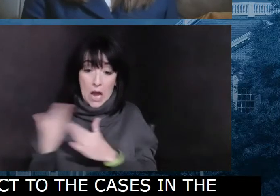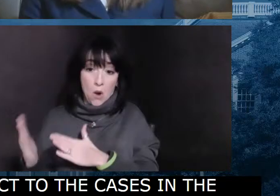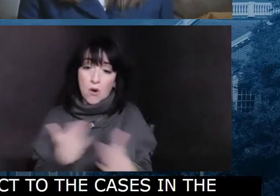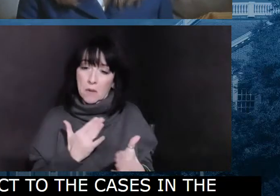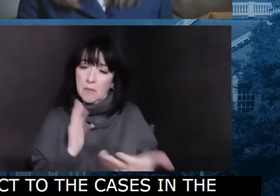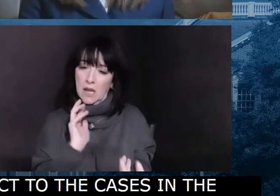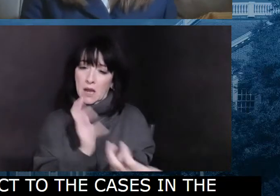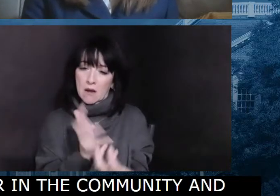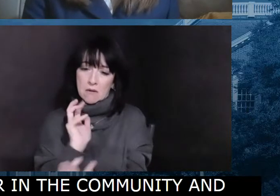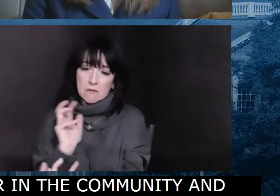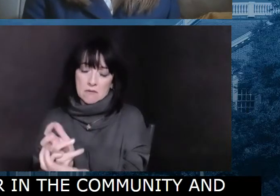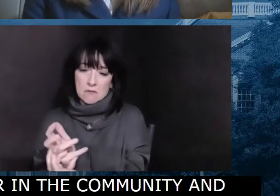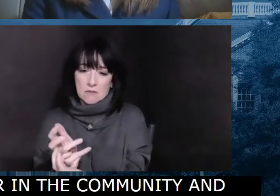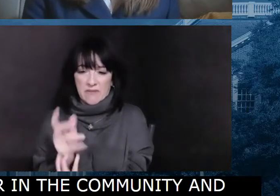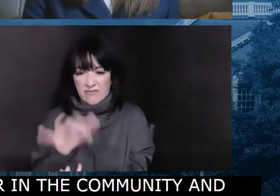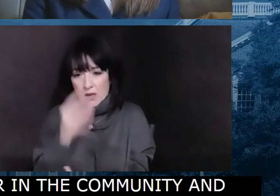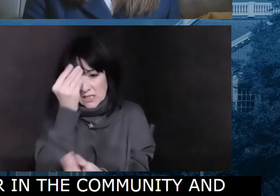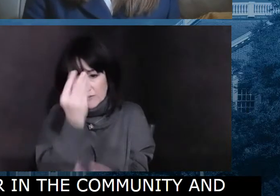think,